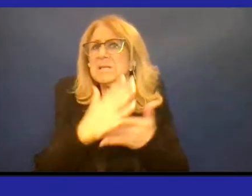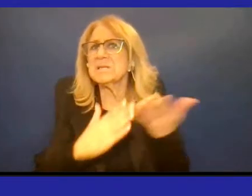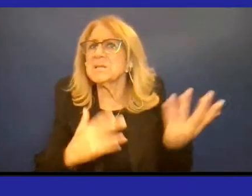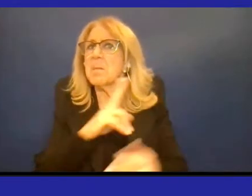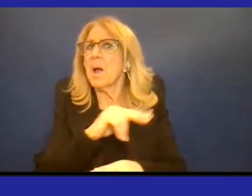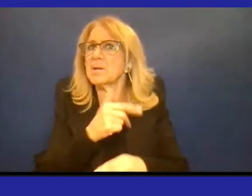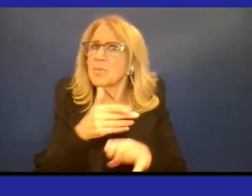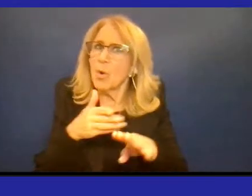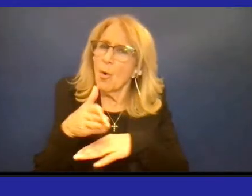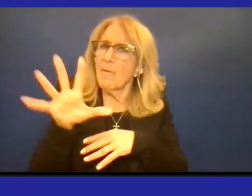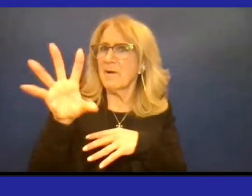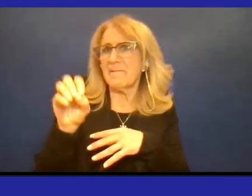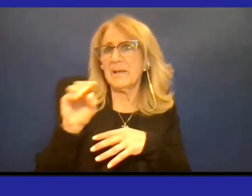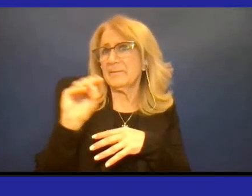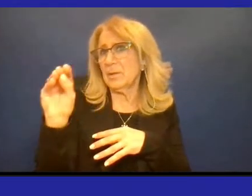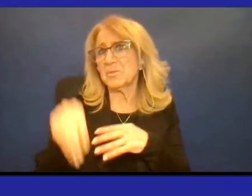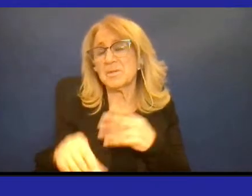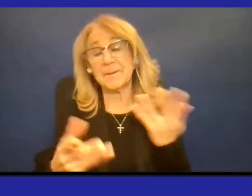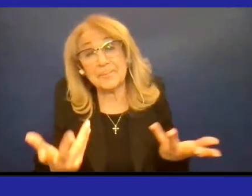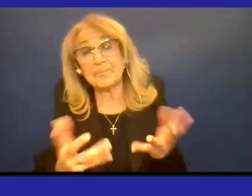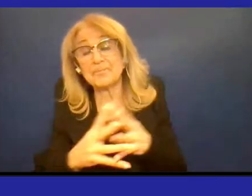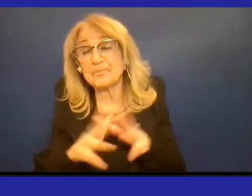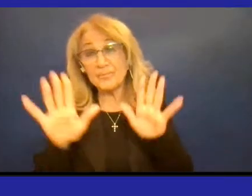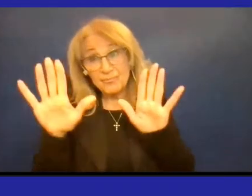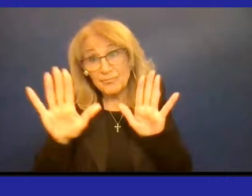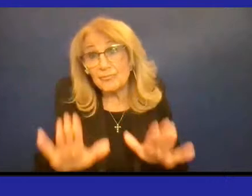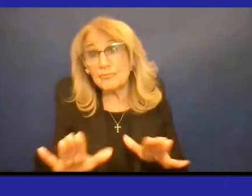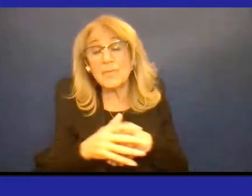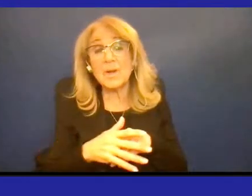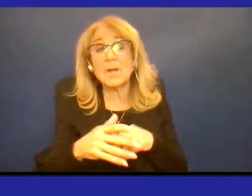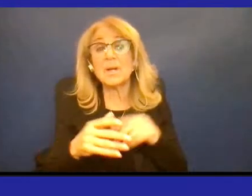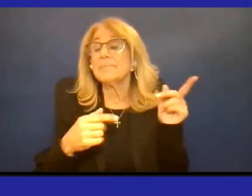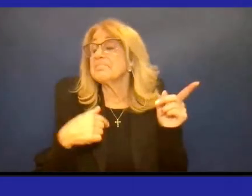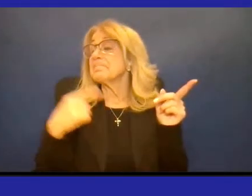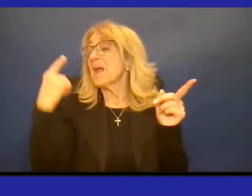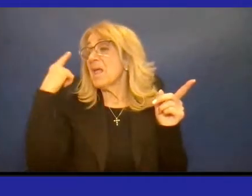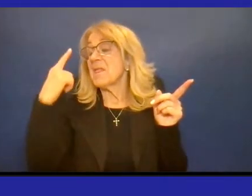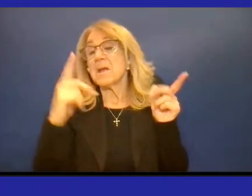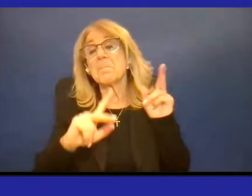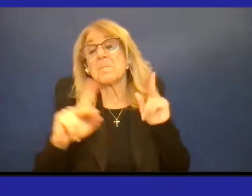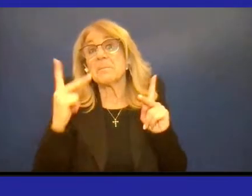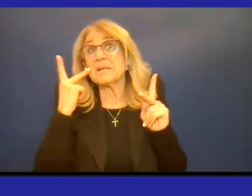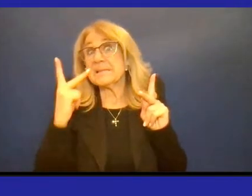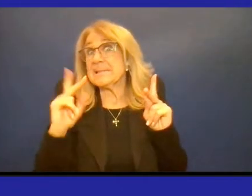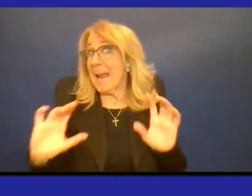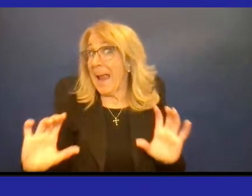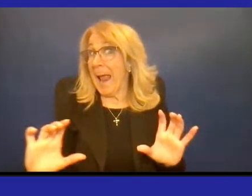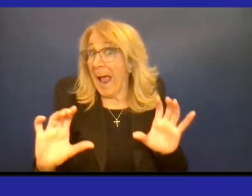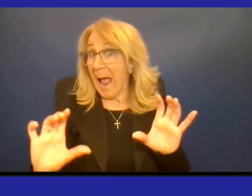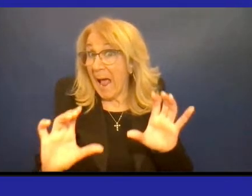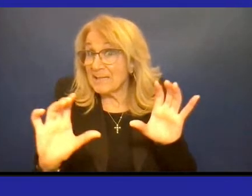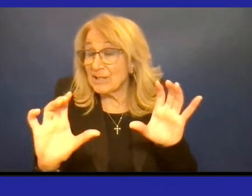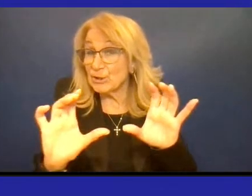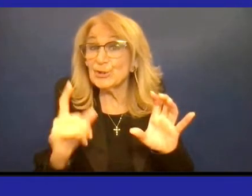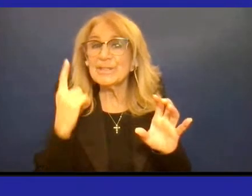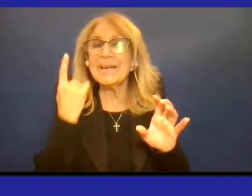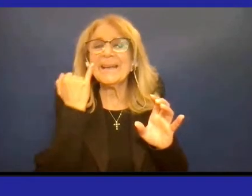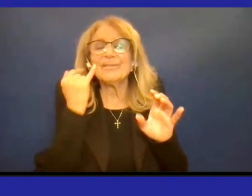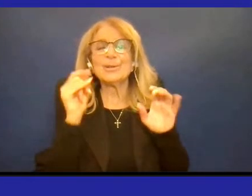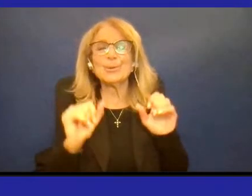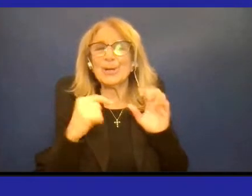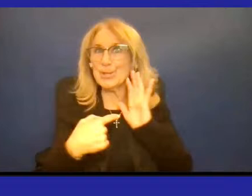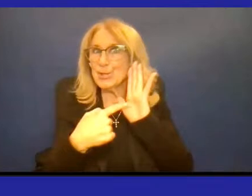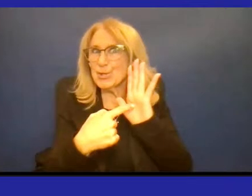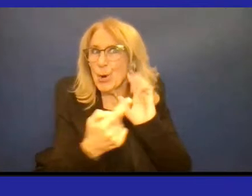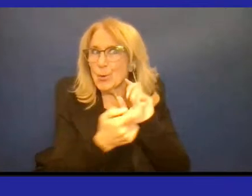it's great. I think when people see some action coming out, like if you can tie changes and things that you're